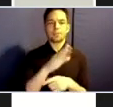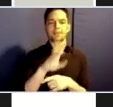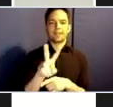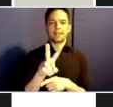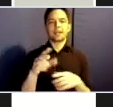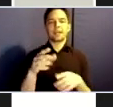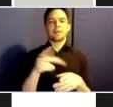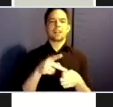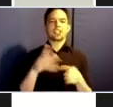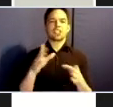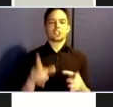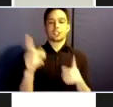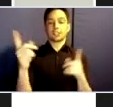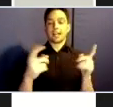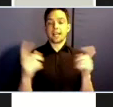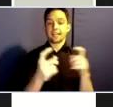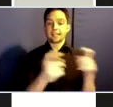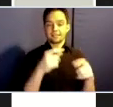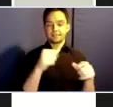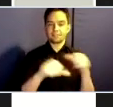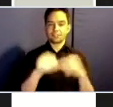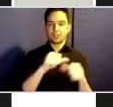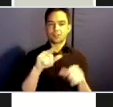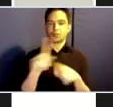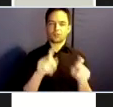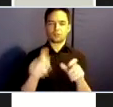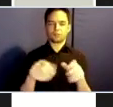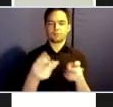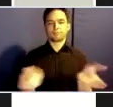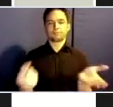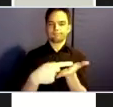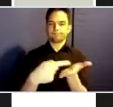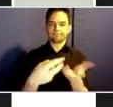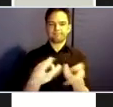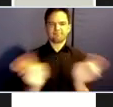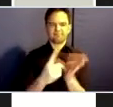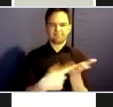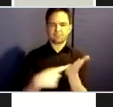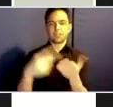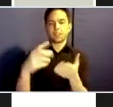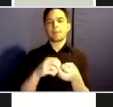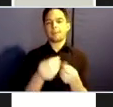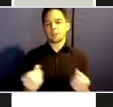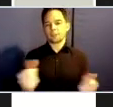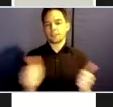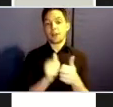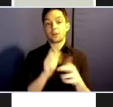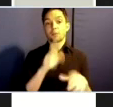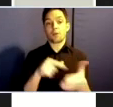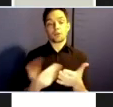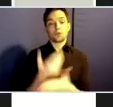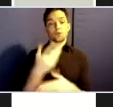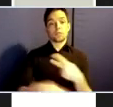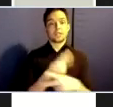ask questions and, more importantly, to together come up with solutions on how we could respond to this new type of